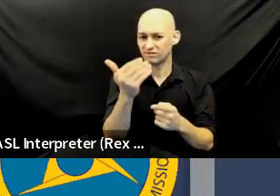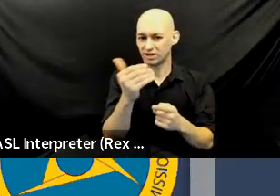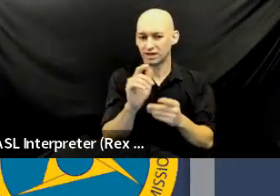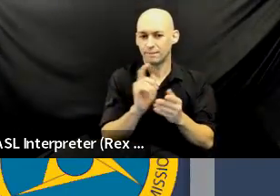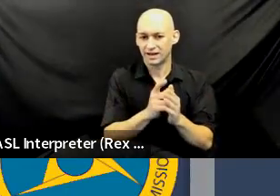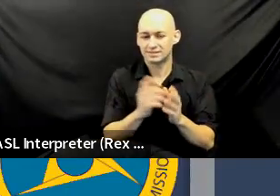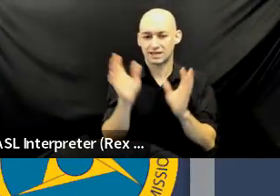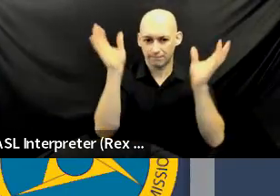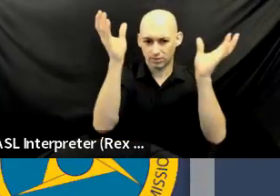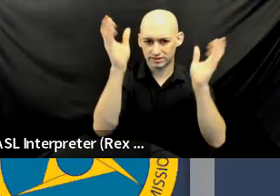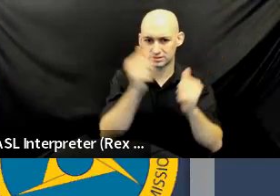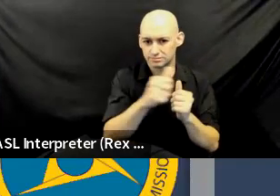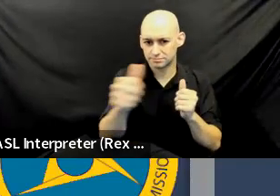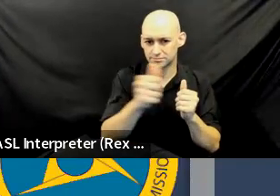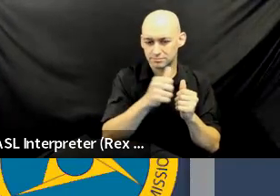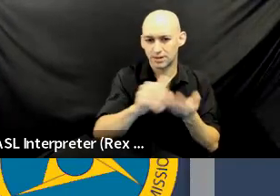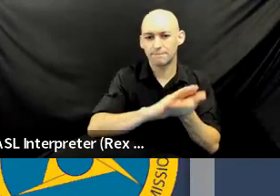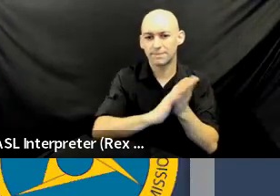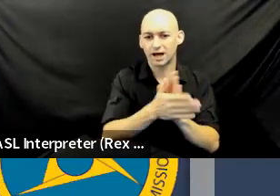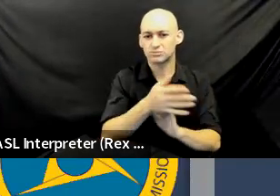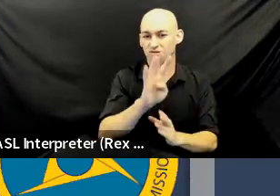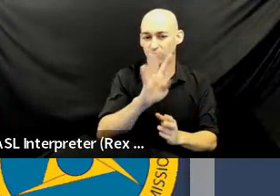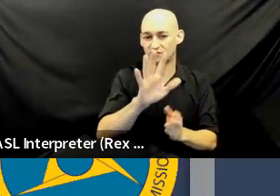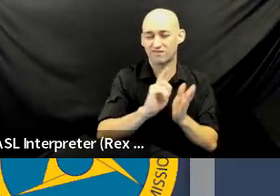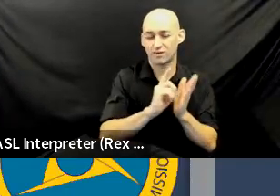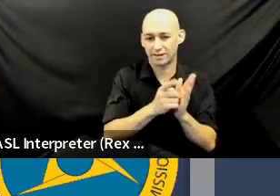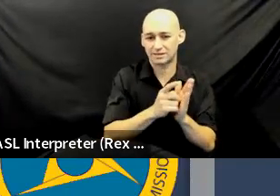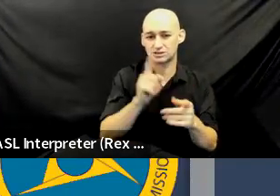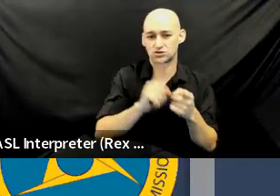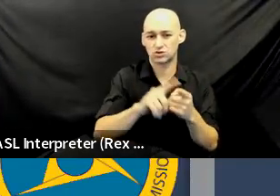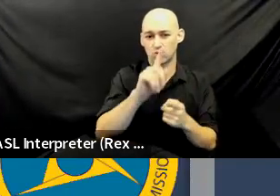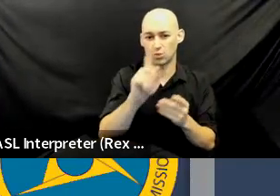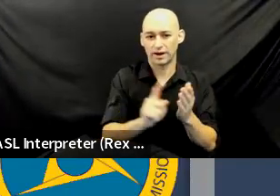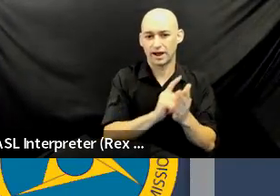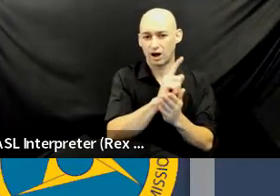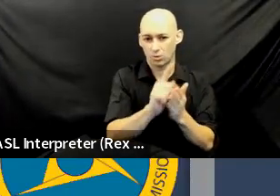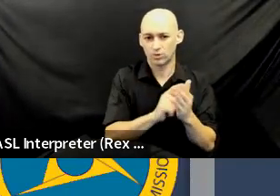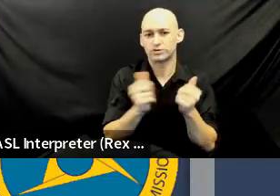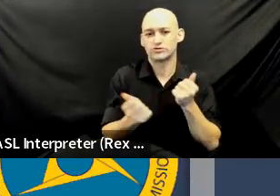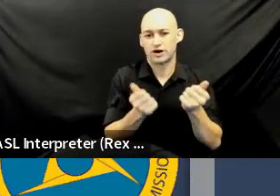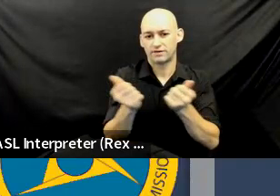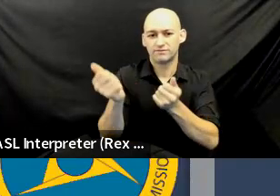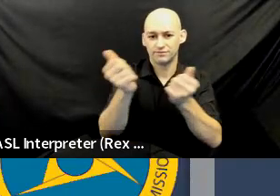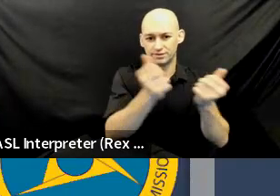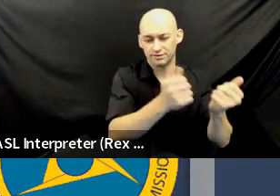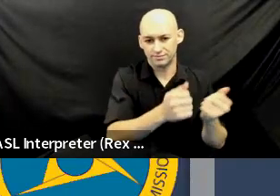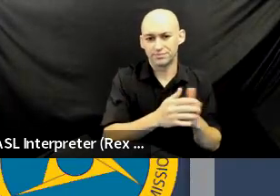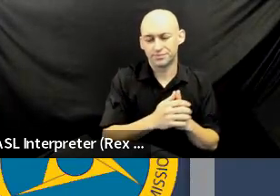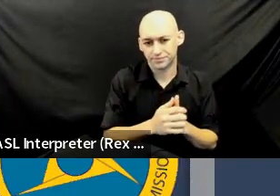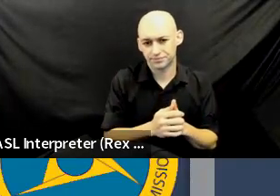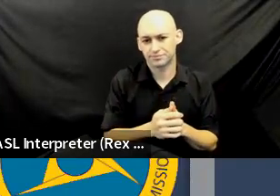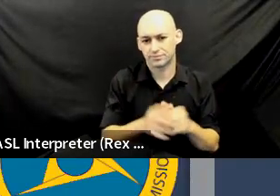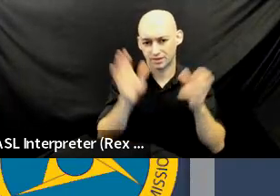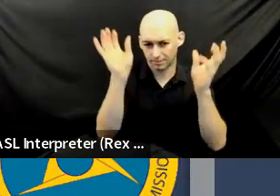drive frequently turns into a 45-minute to a 1-hour drive when